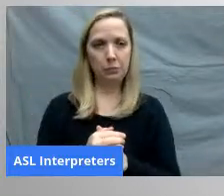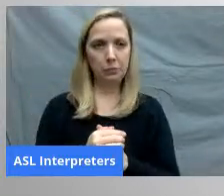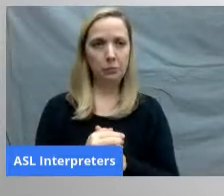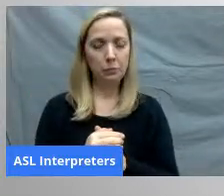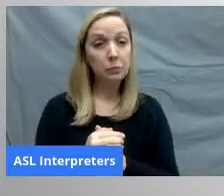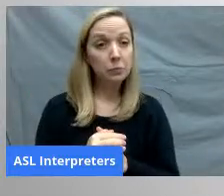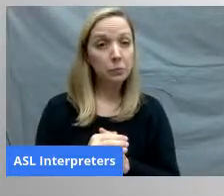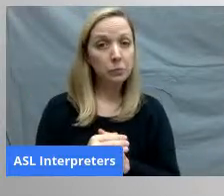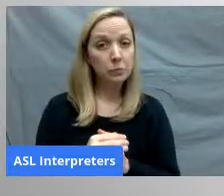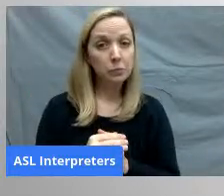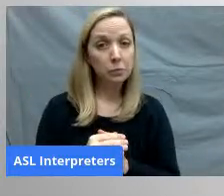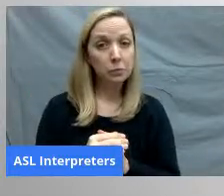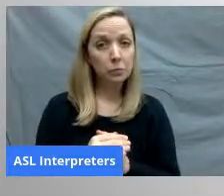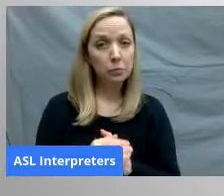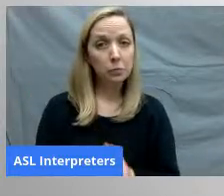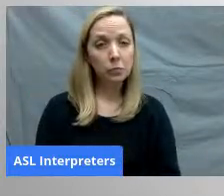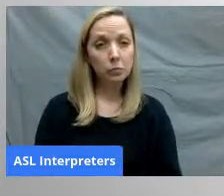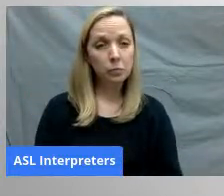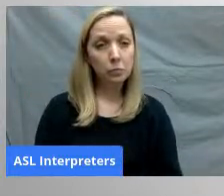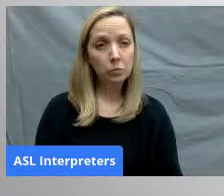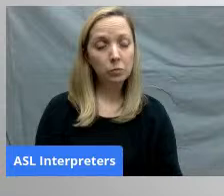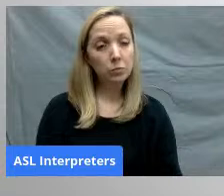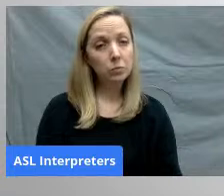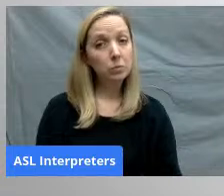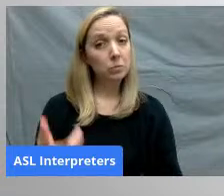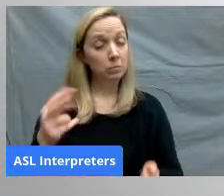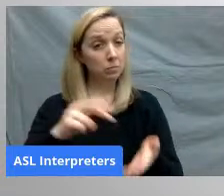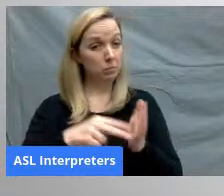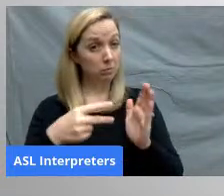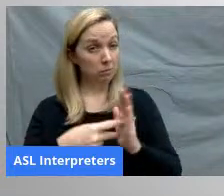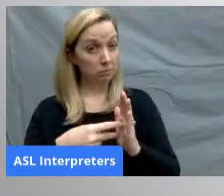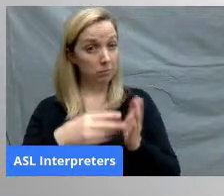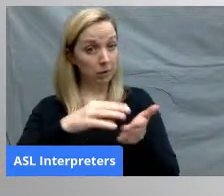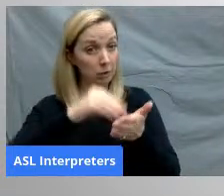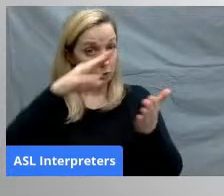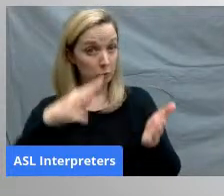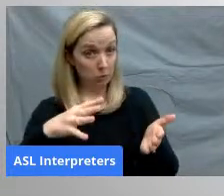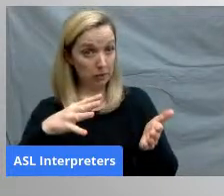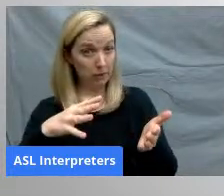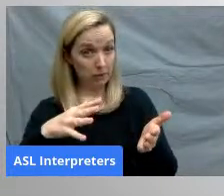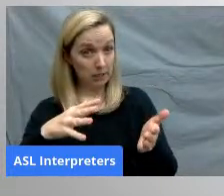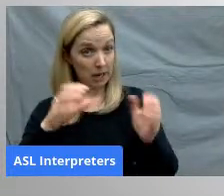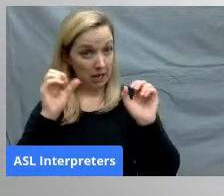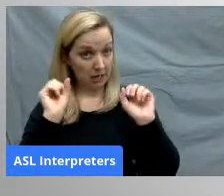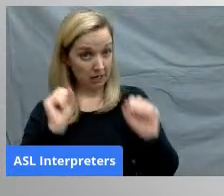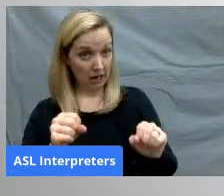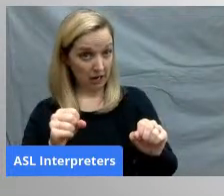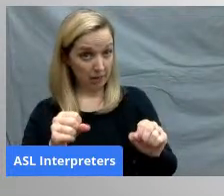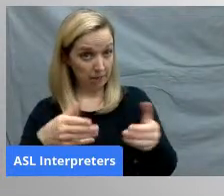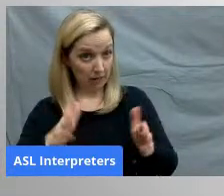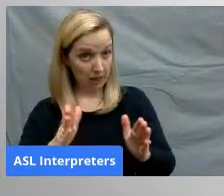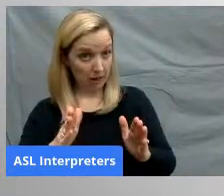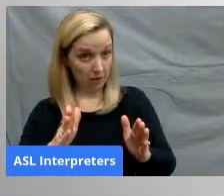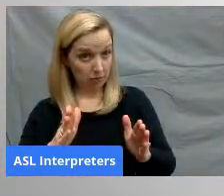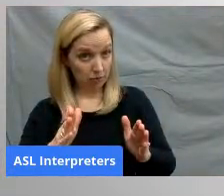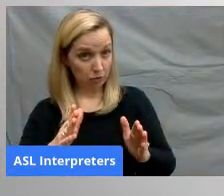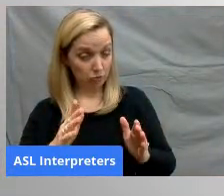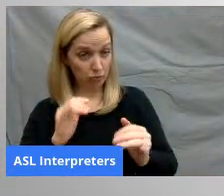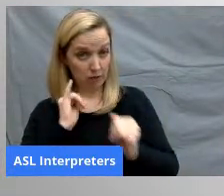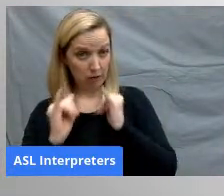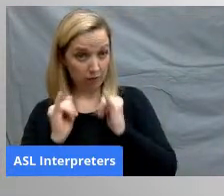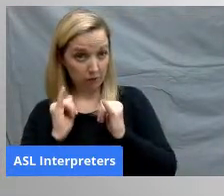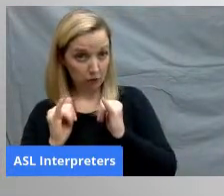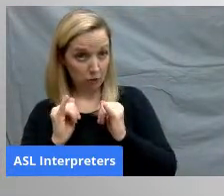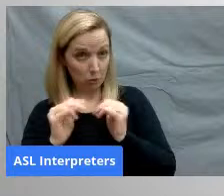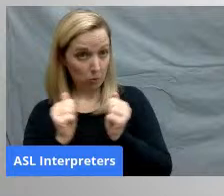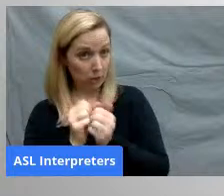okay. Yeah, are students then therefore subjected to being interrogated by social workers, by